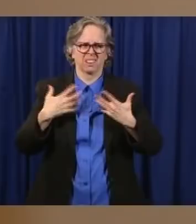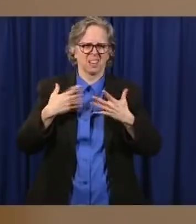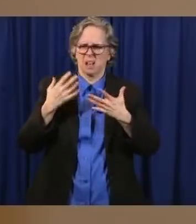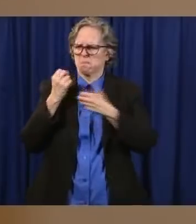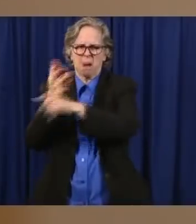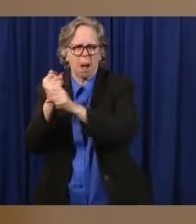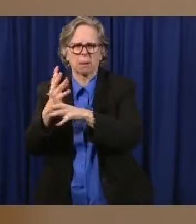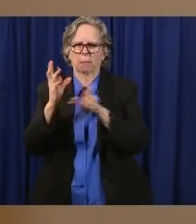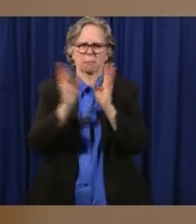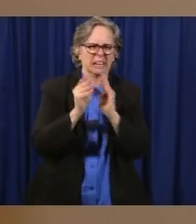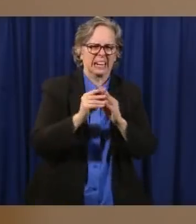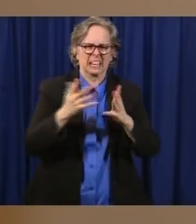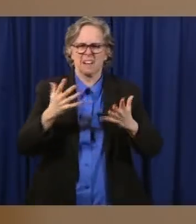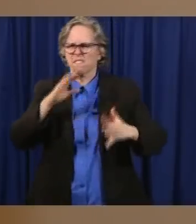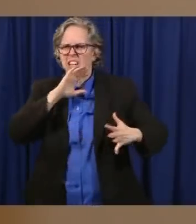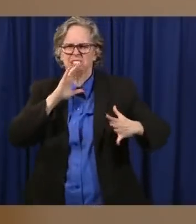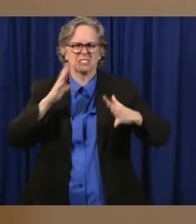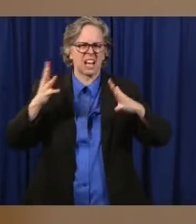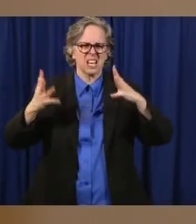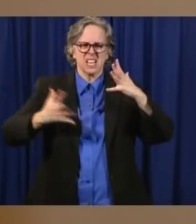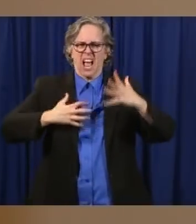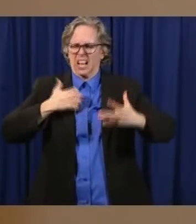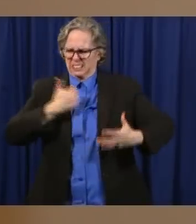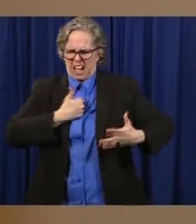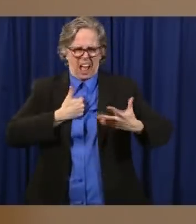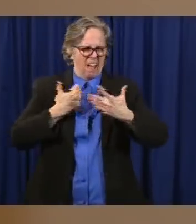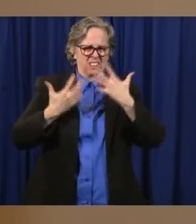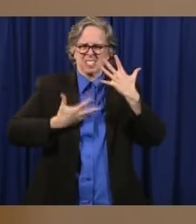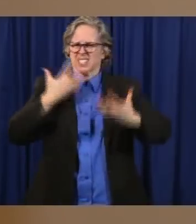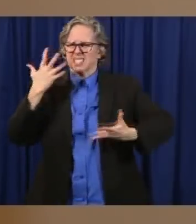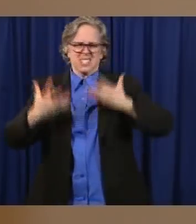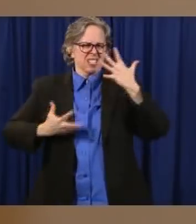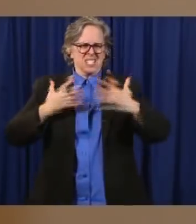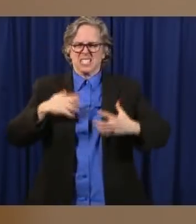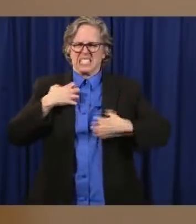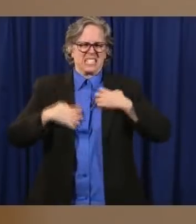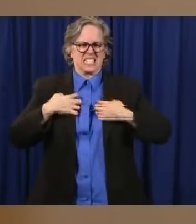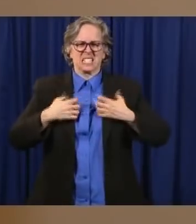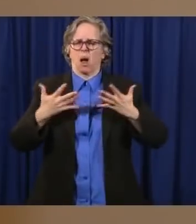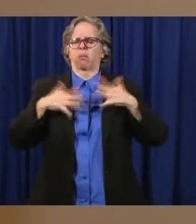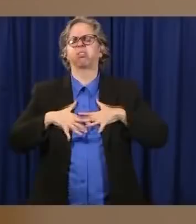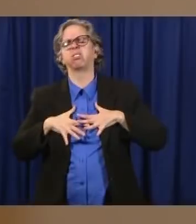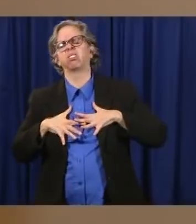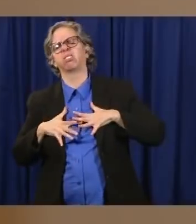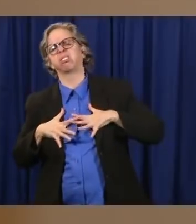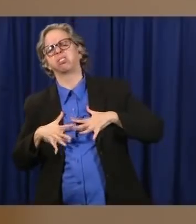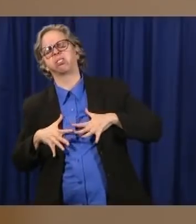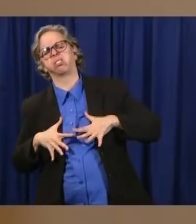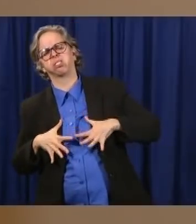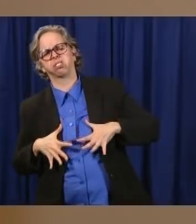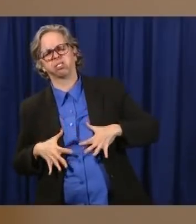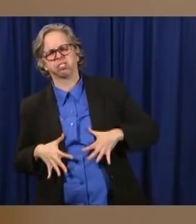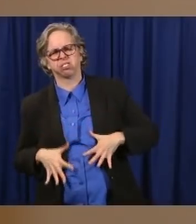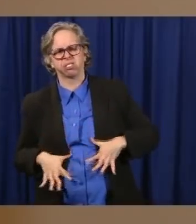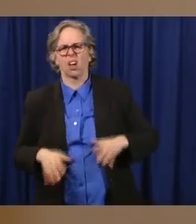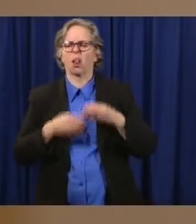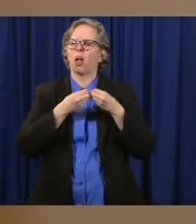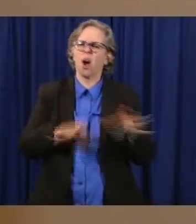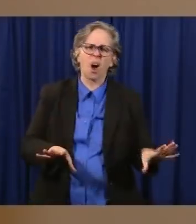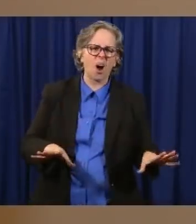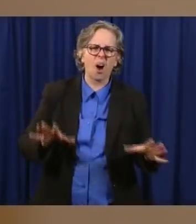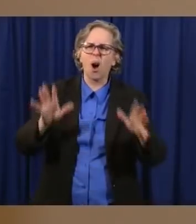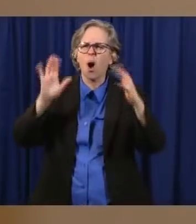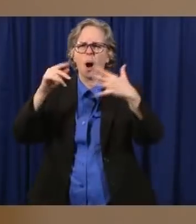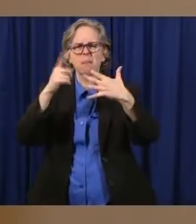feeling frustrated ourselves to you know, despair at what we feel we've lost. And so, you